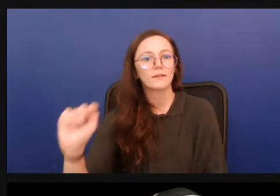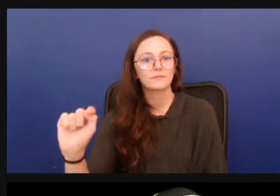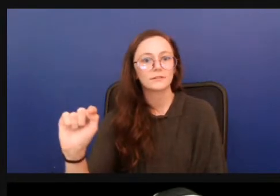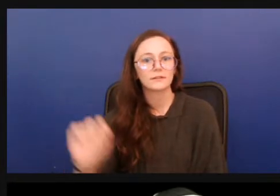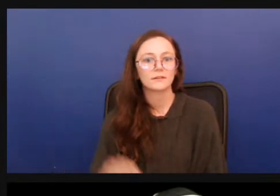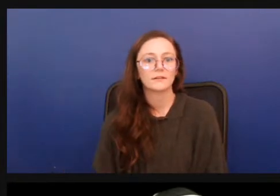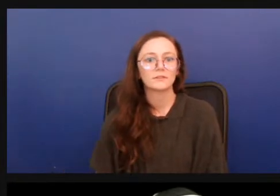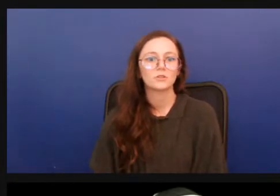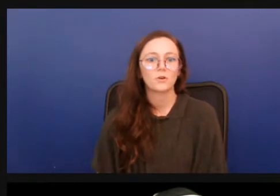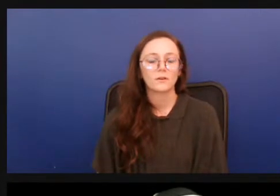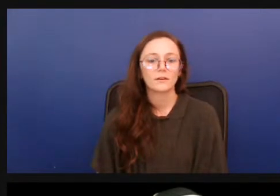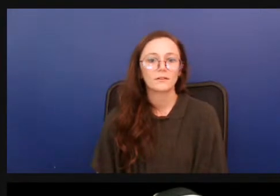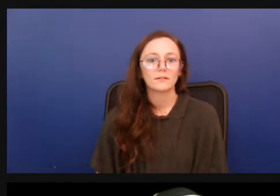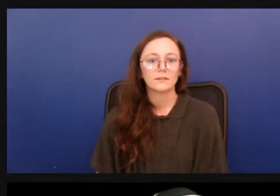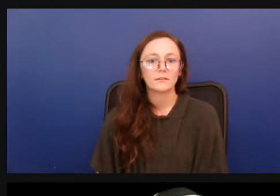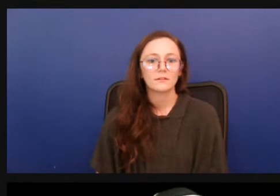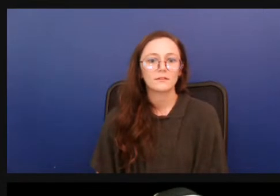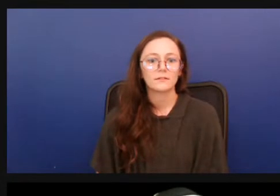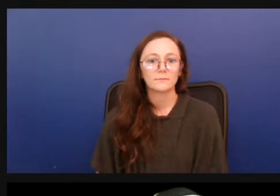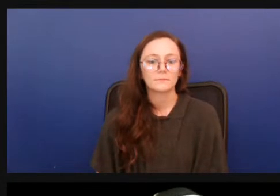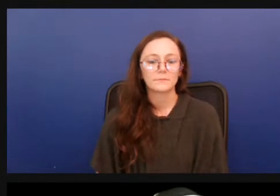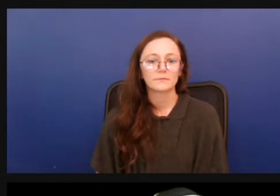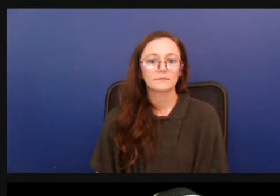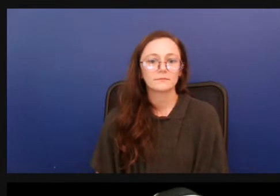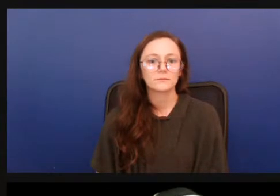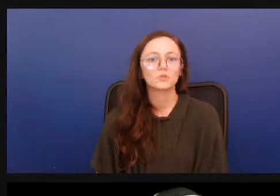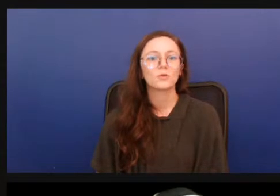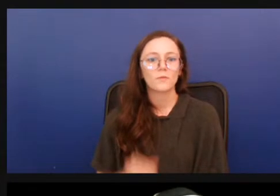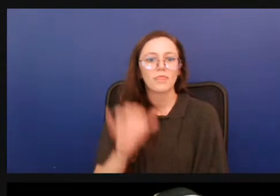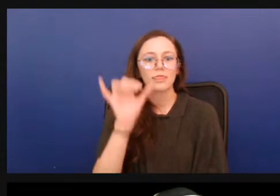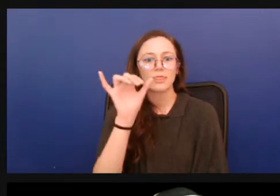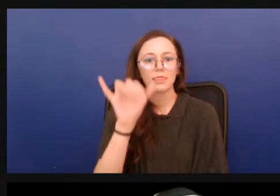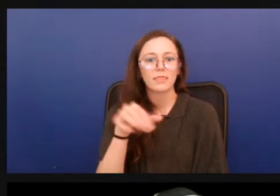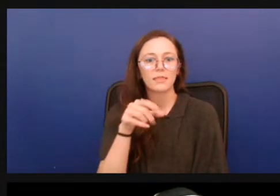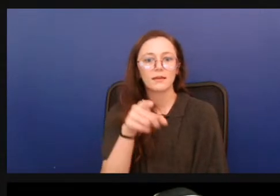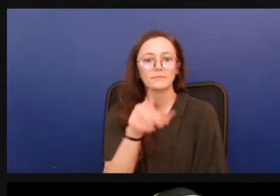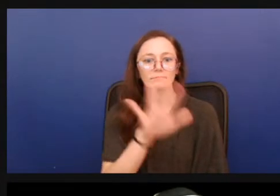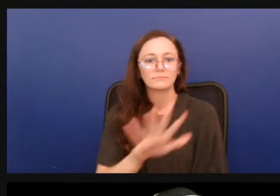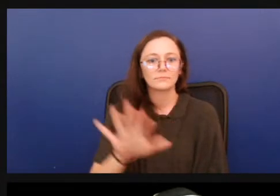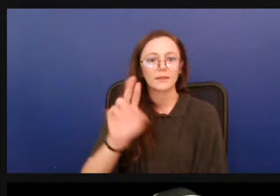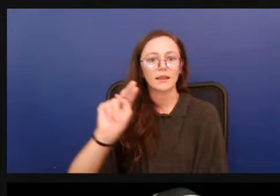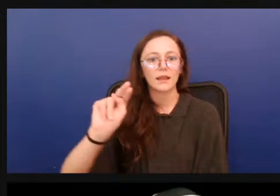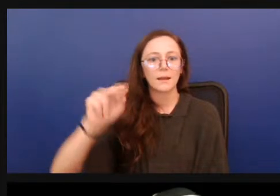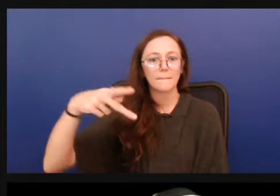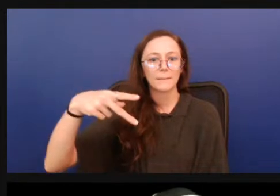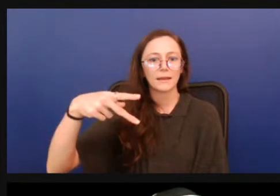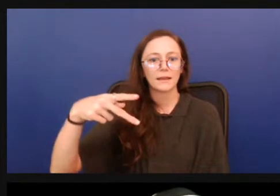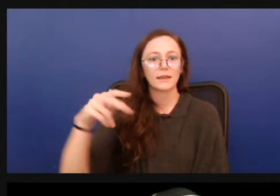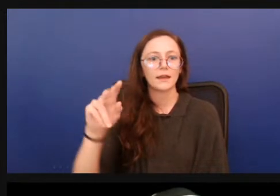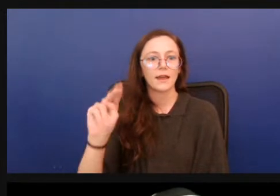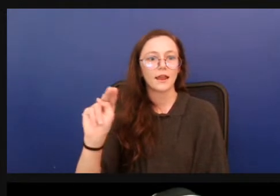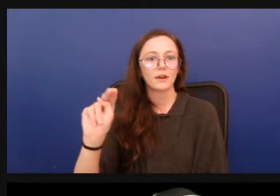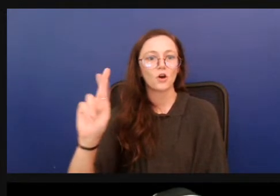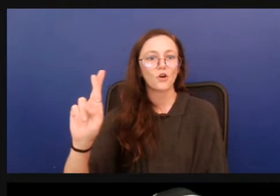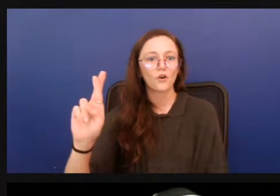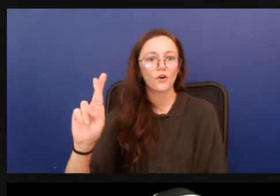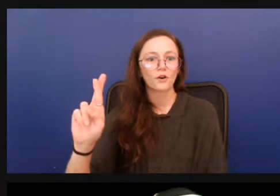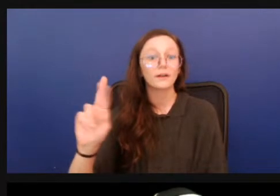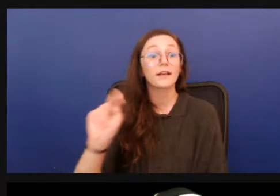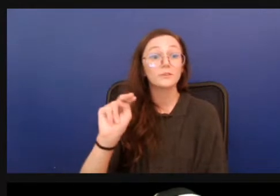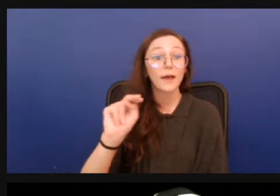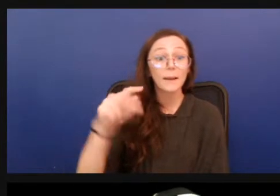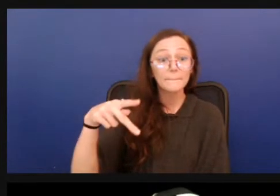here at the top. And right through here, there's a couple of things noted, NP and NR. NP